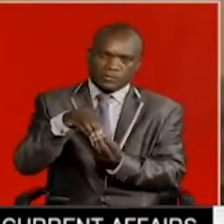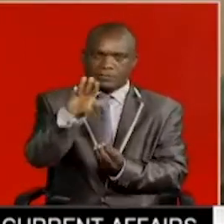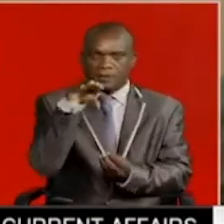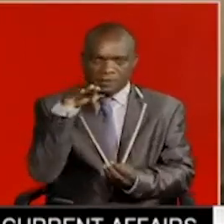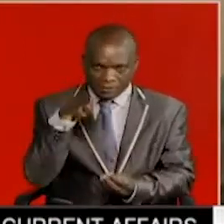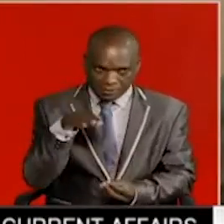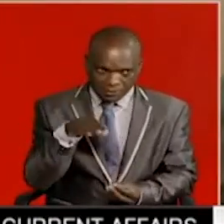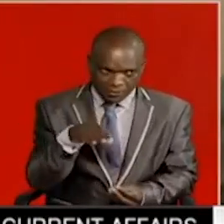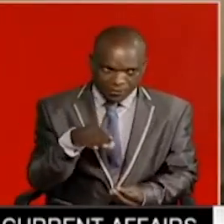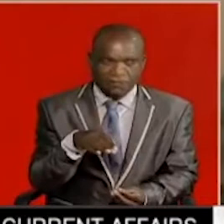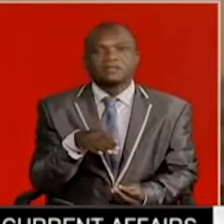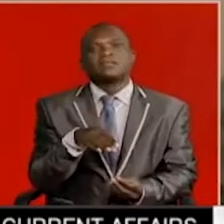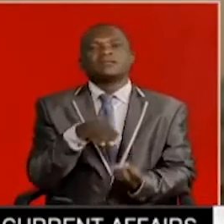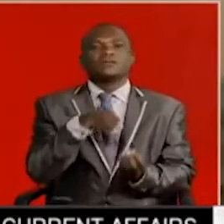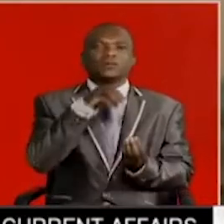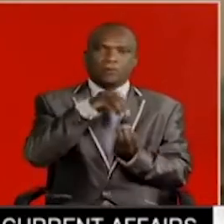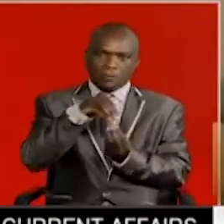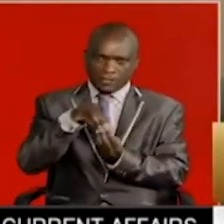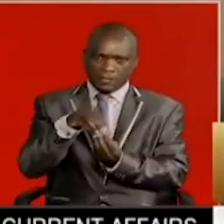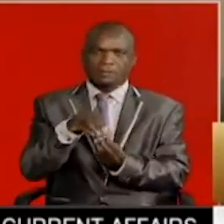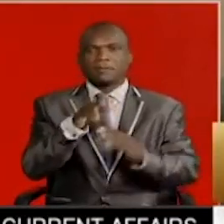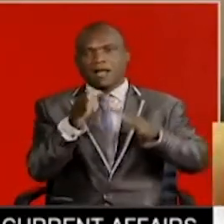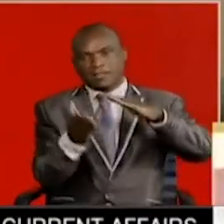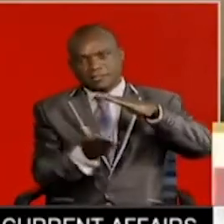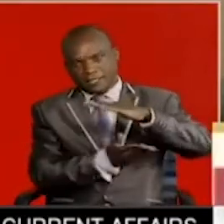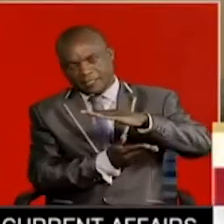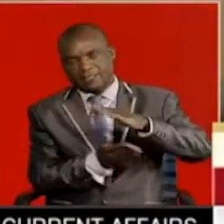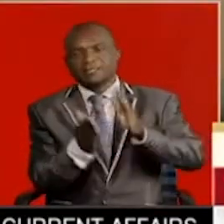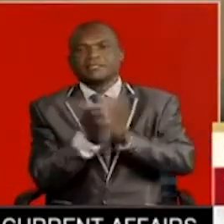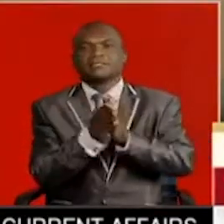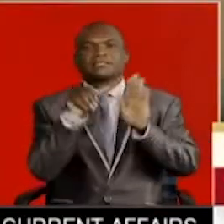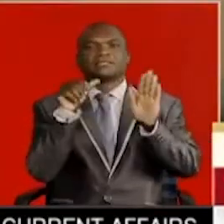The total population under 16 years is